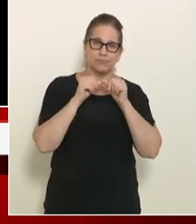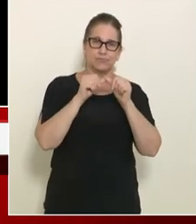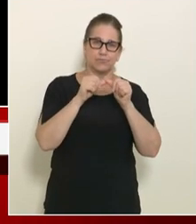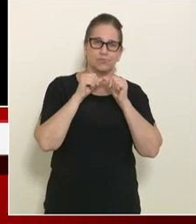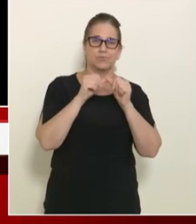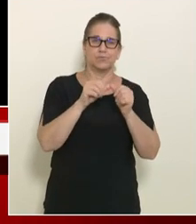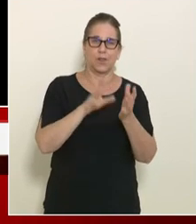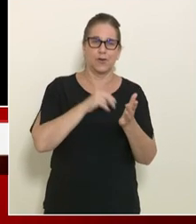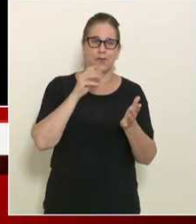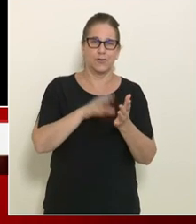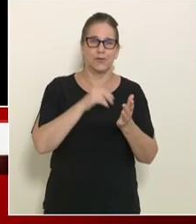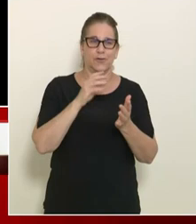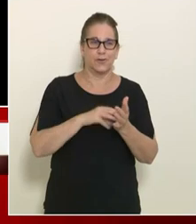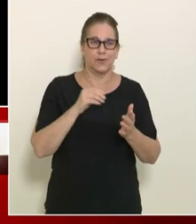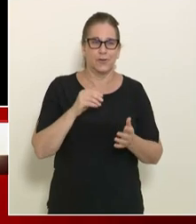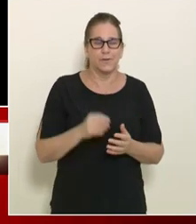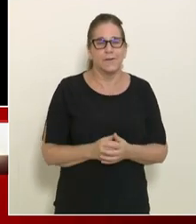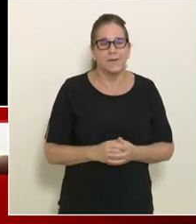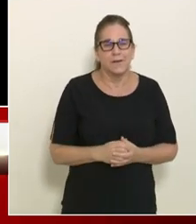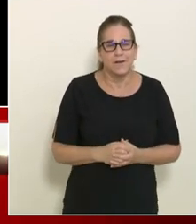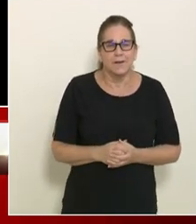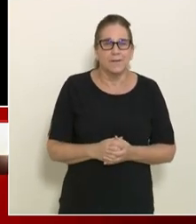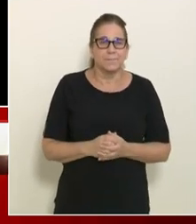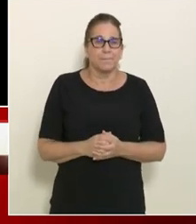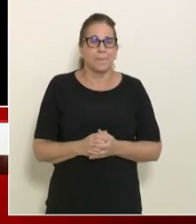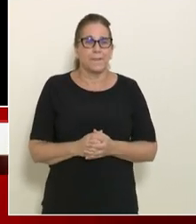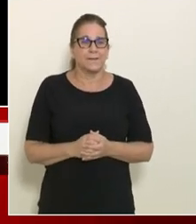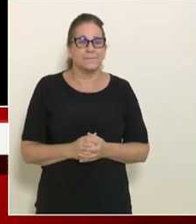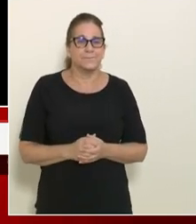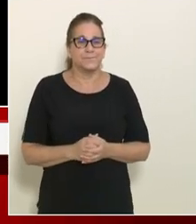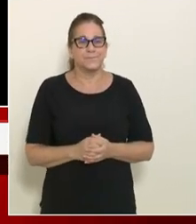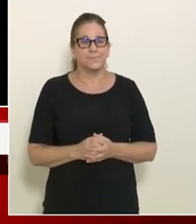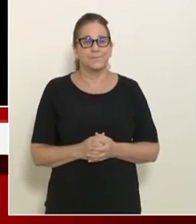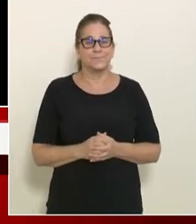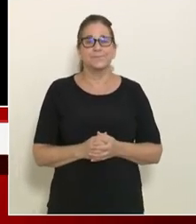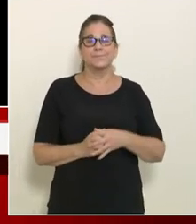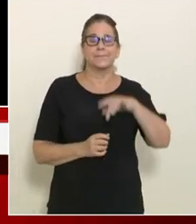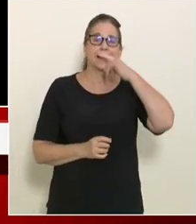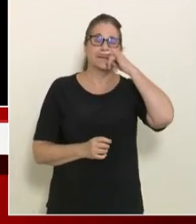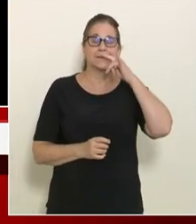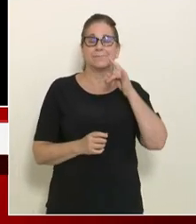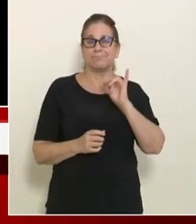Free. And of course, the vast majority of our schools across the city are in a